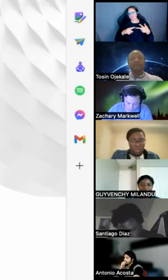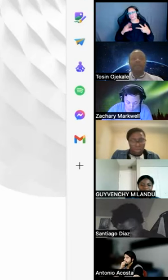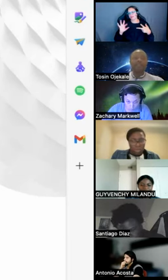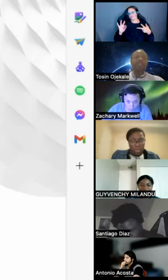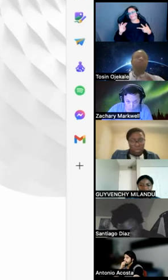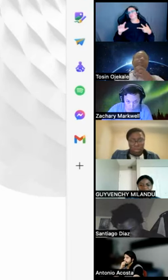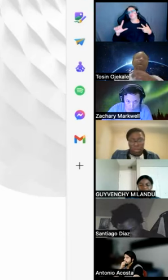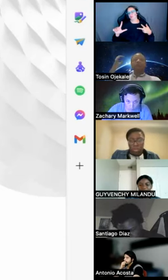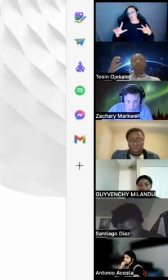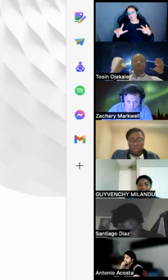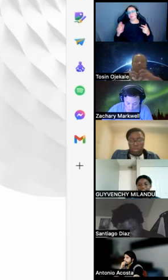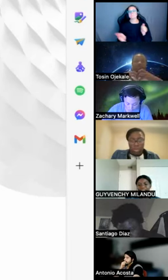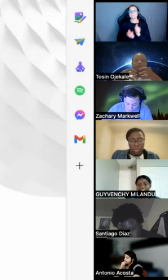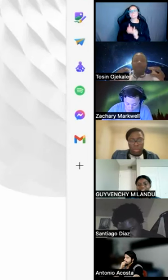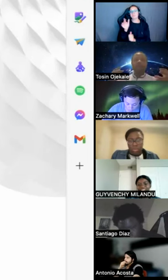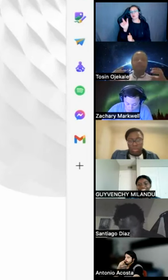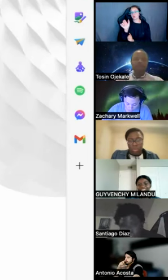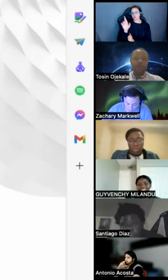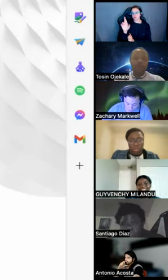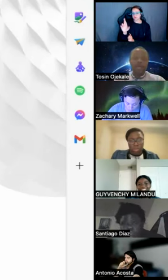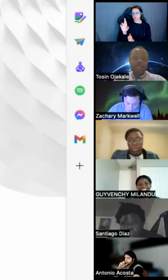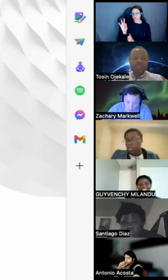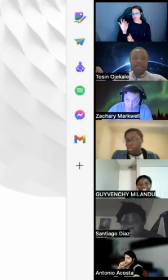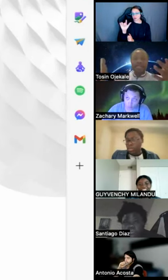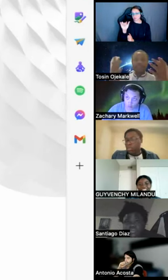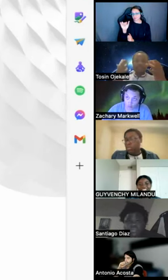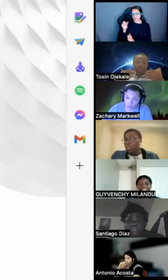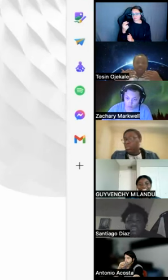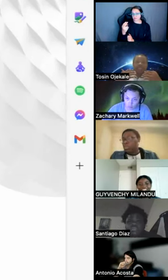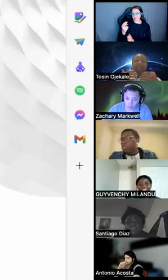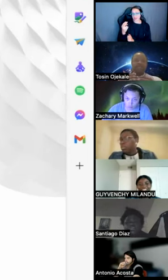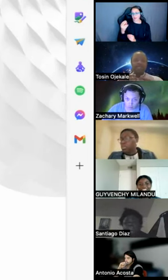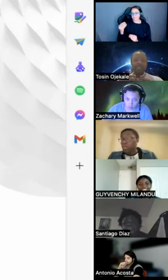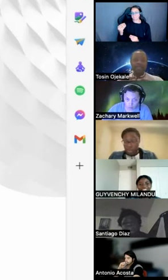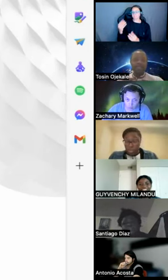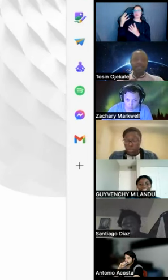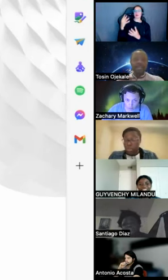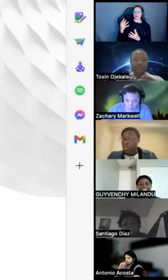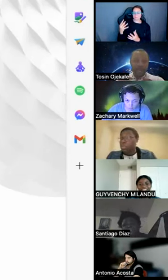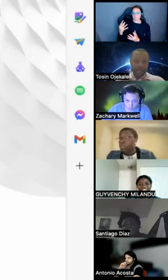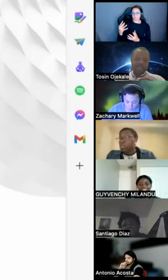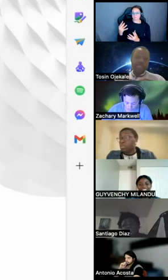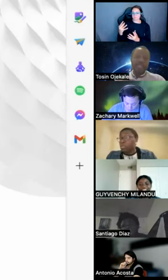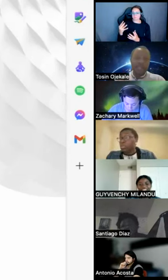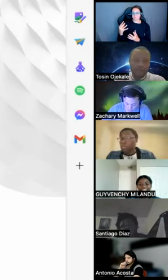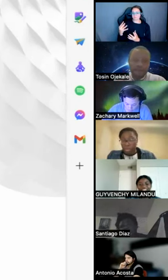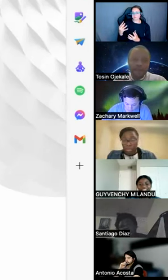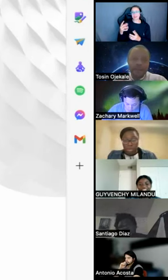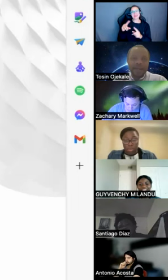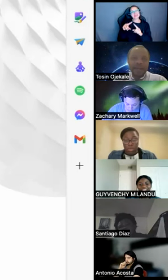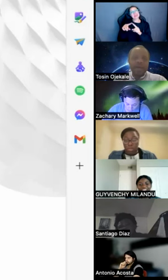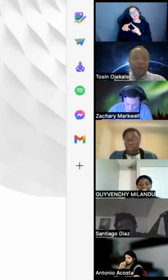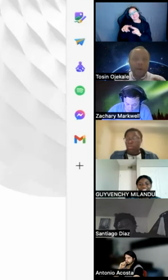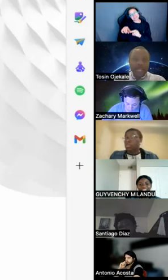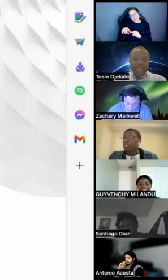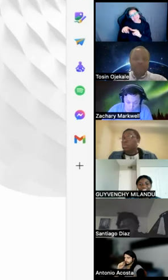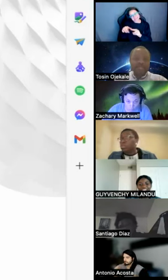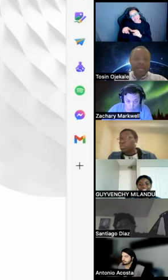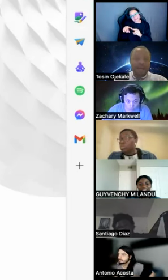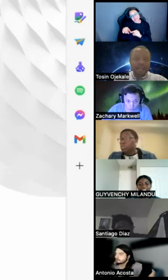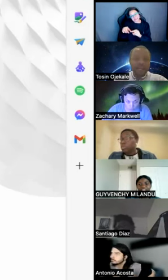arc flashes, it will happen, boom, one off like that, and then it will recede immediately. Then depending if